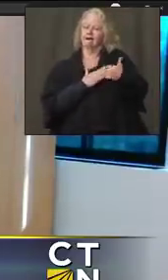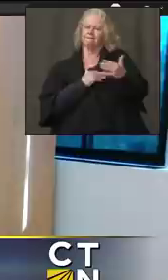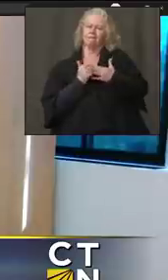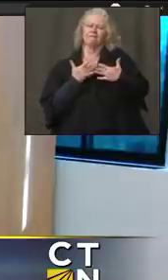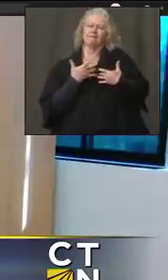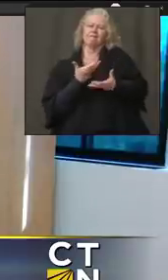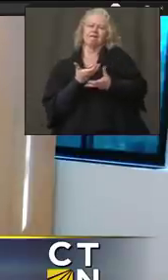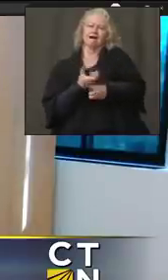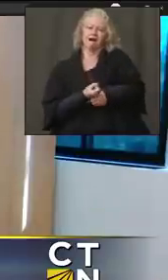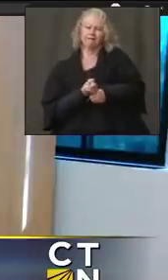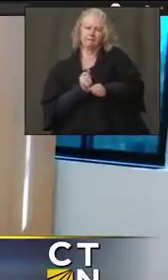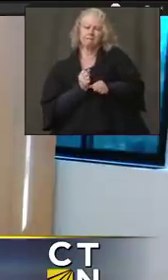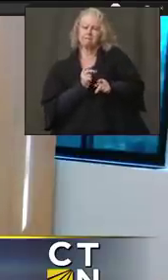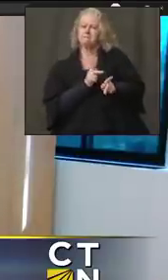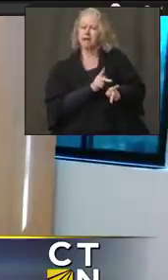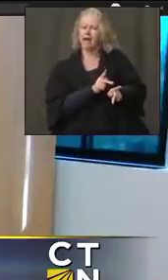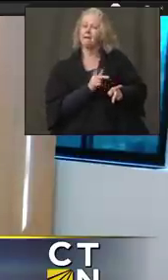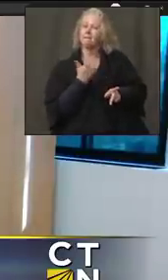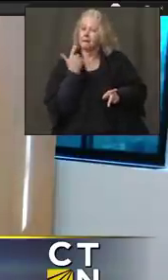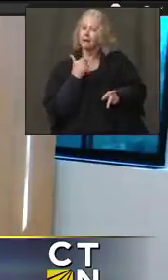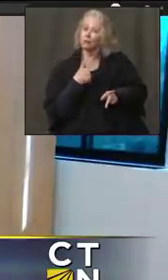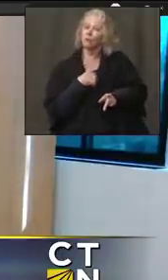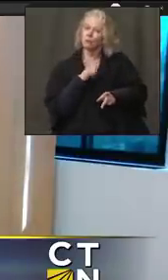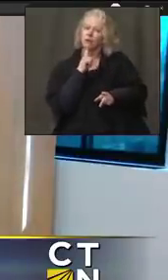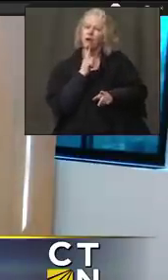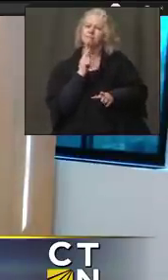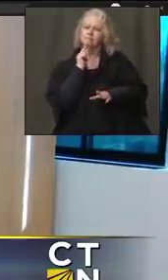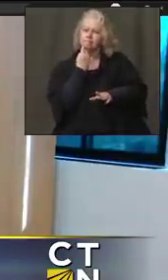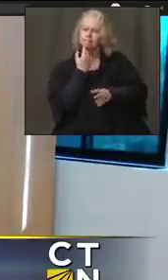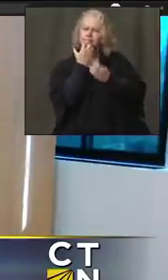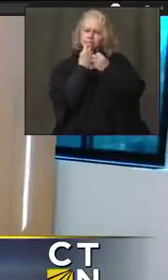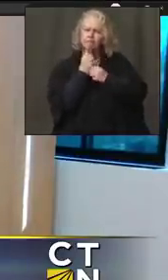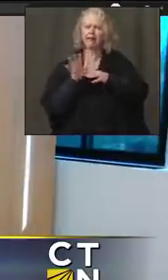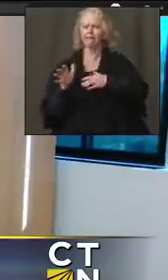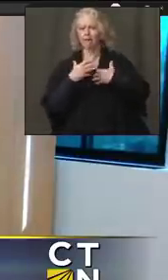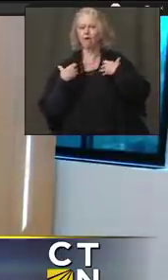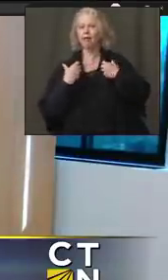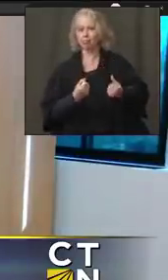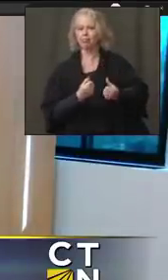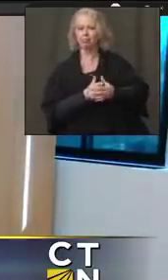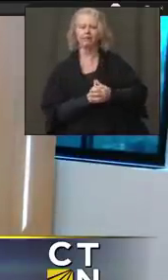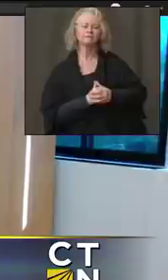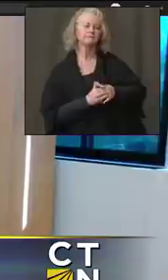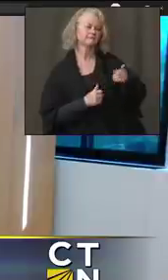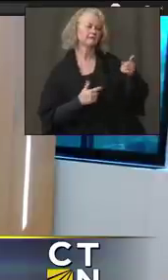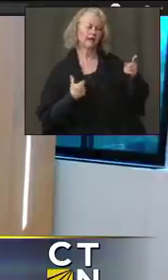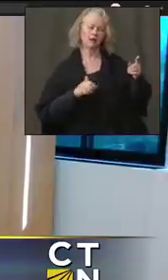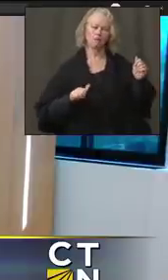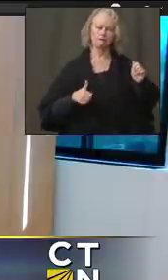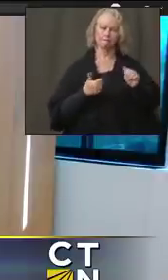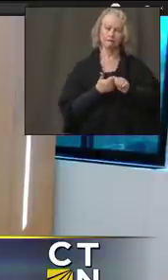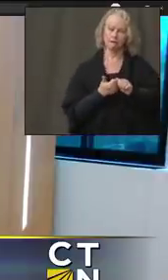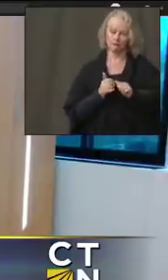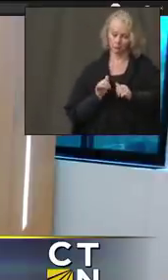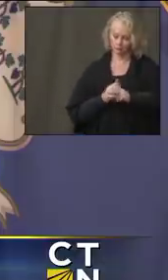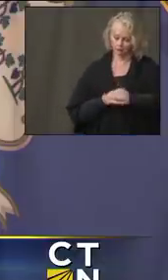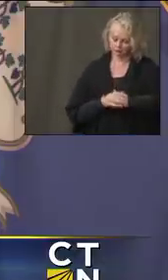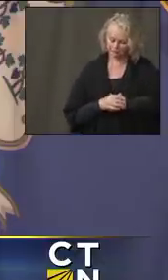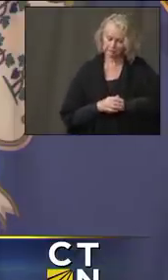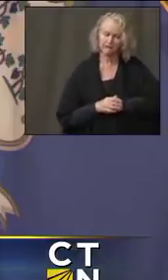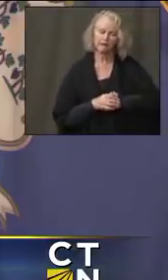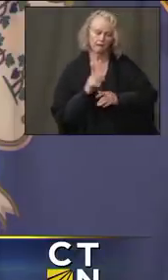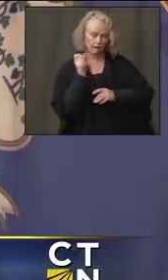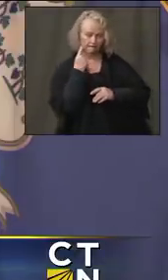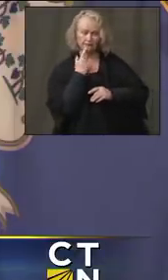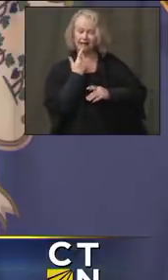back, and we worry about their health as much as we can. Let me just follow up on what Indra said so well. If